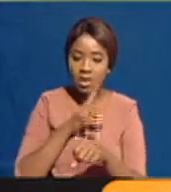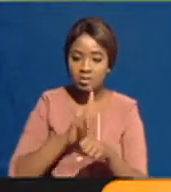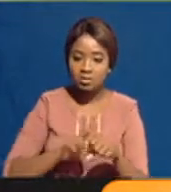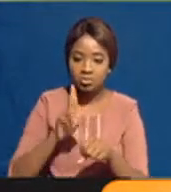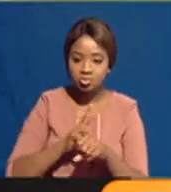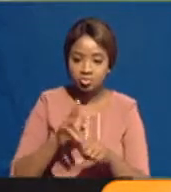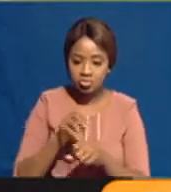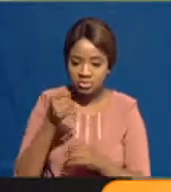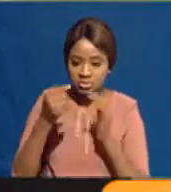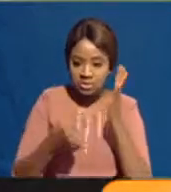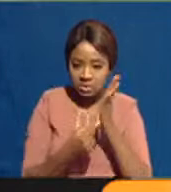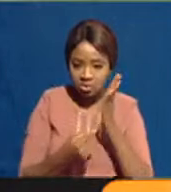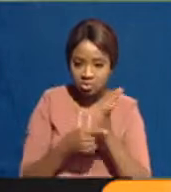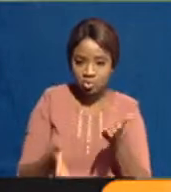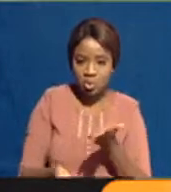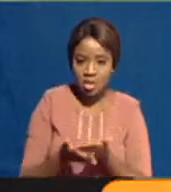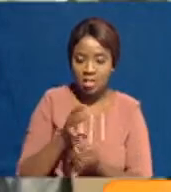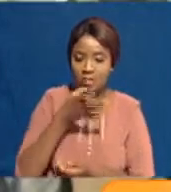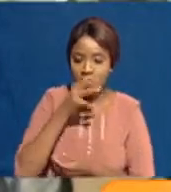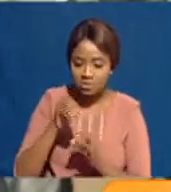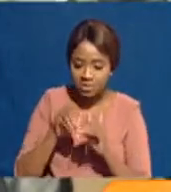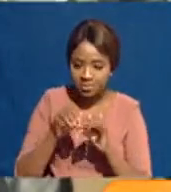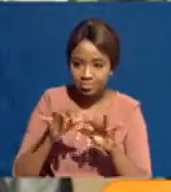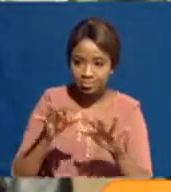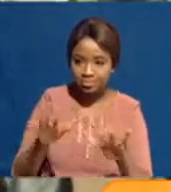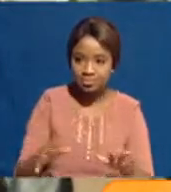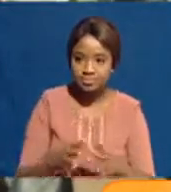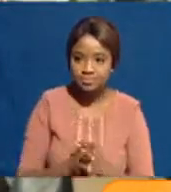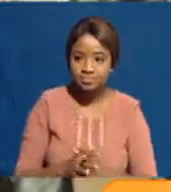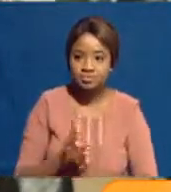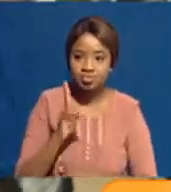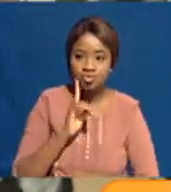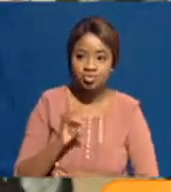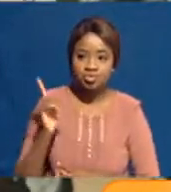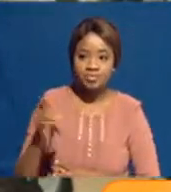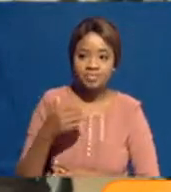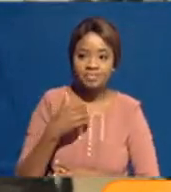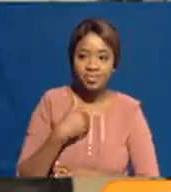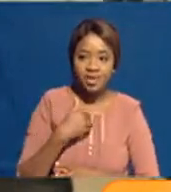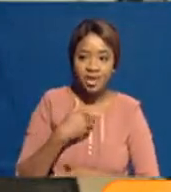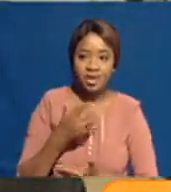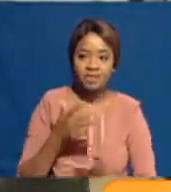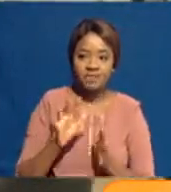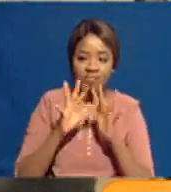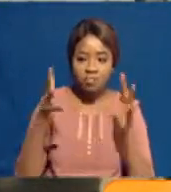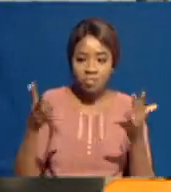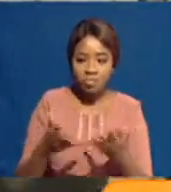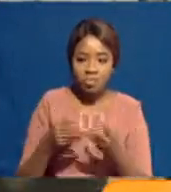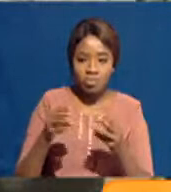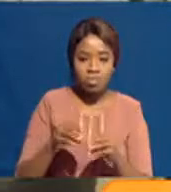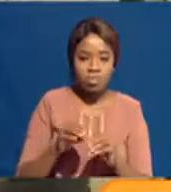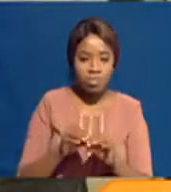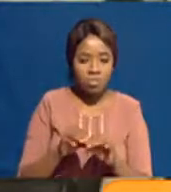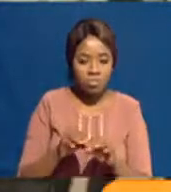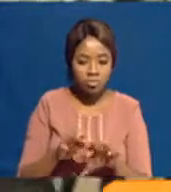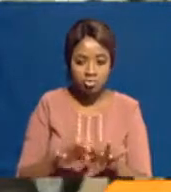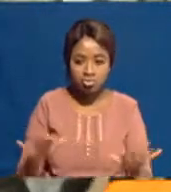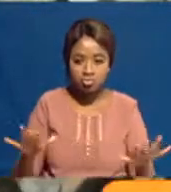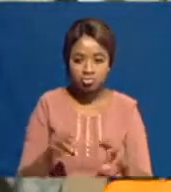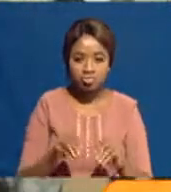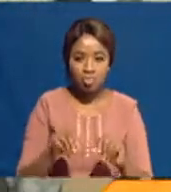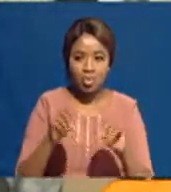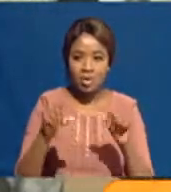do about irrigation for my best. The African region holds about half of the world's fertile land, and yet it